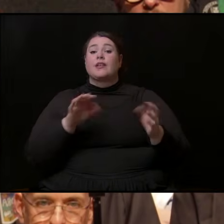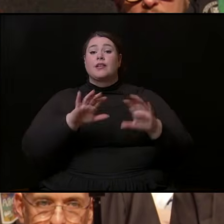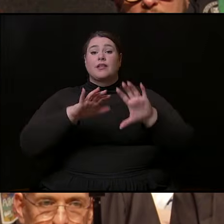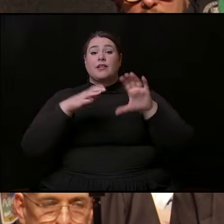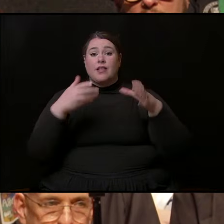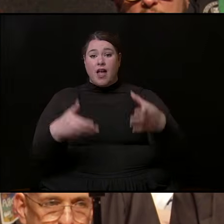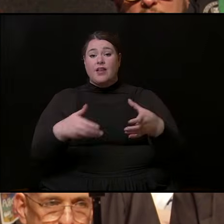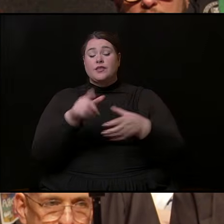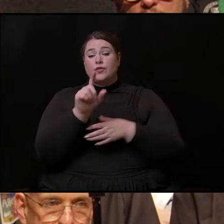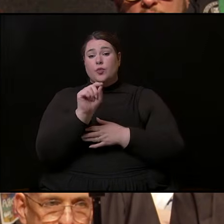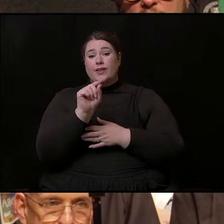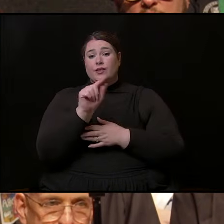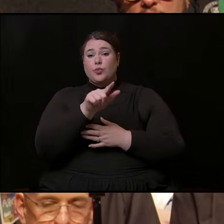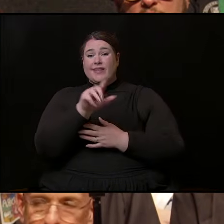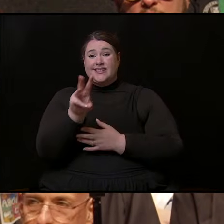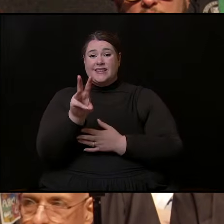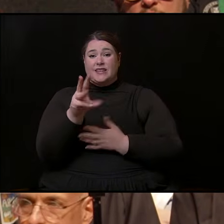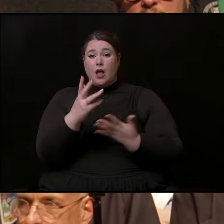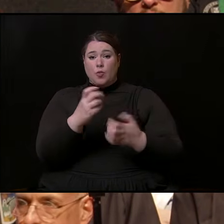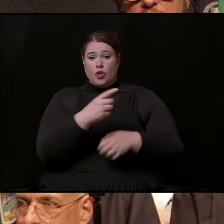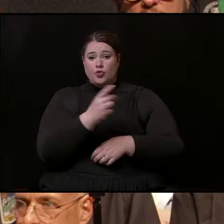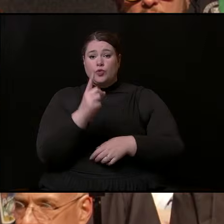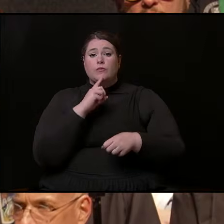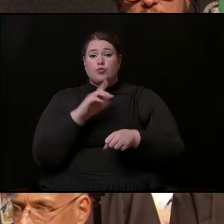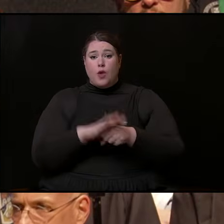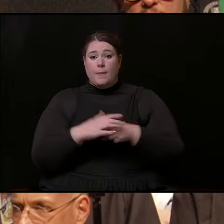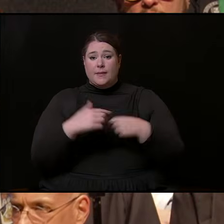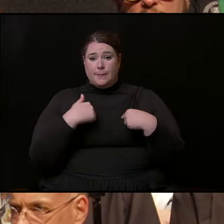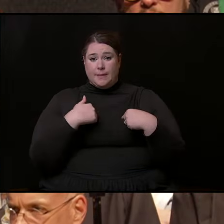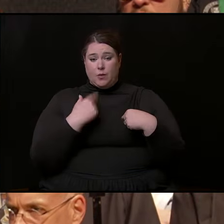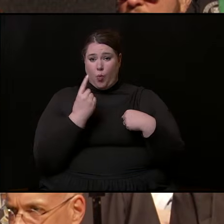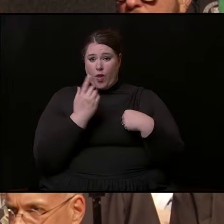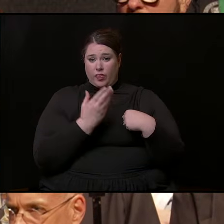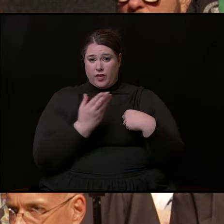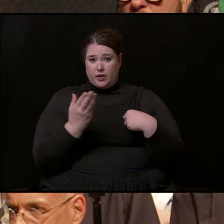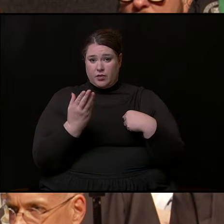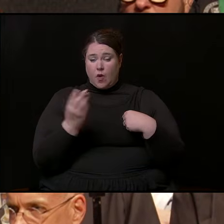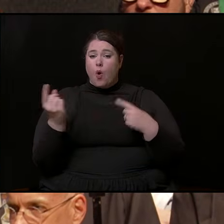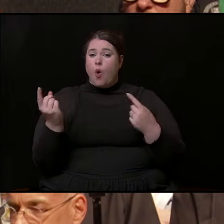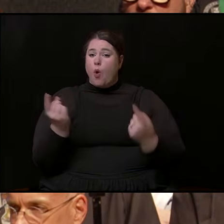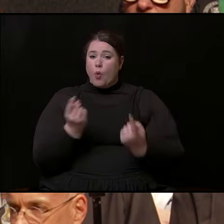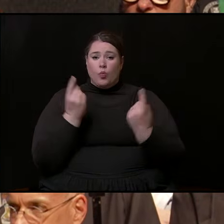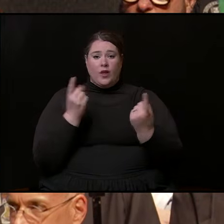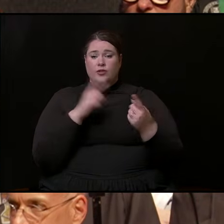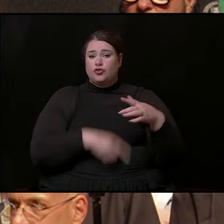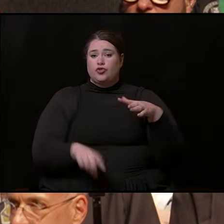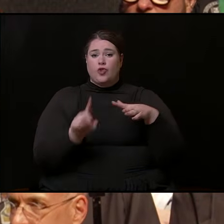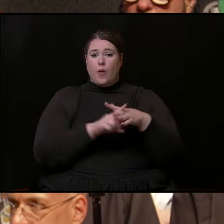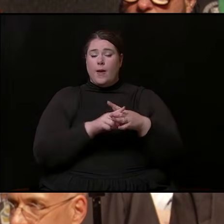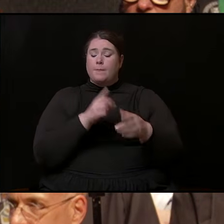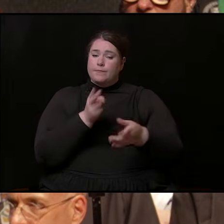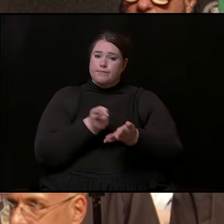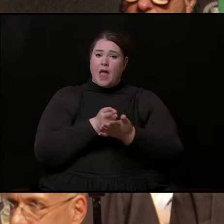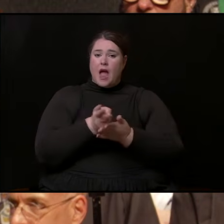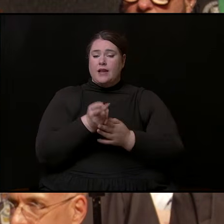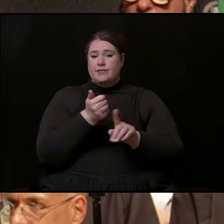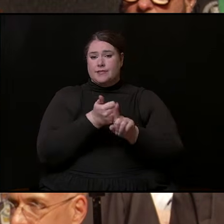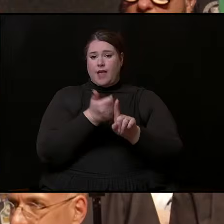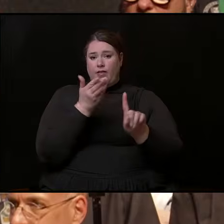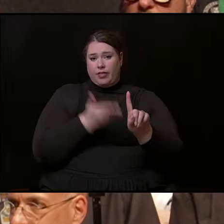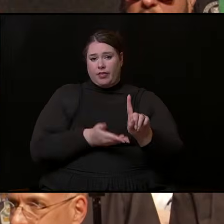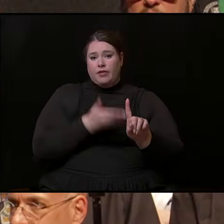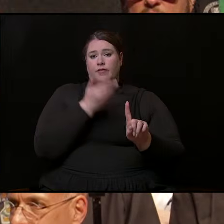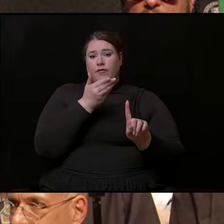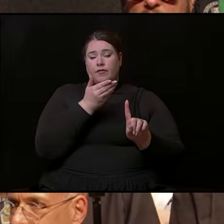one thing I want you to promise, is this. Always show up as your authentic self. So repeat after